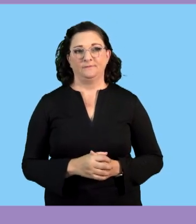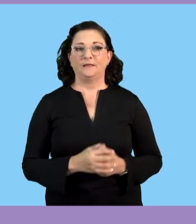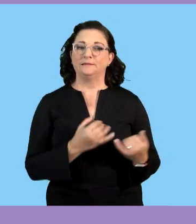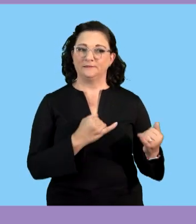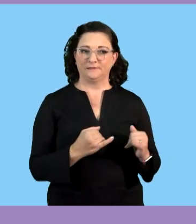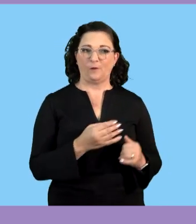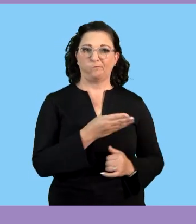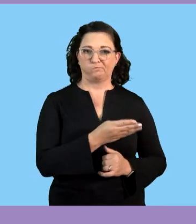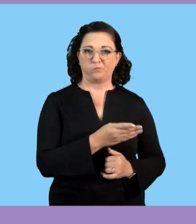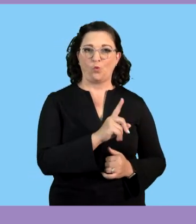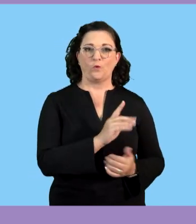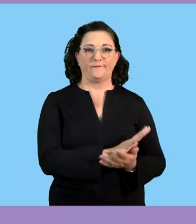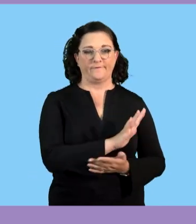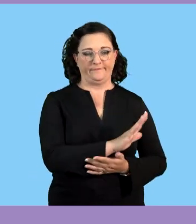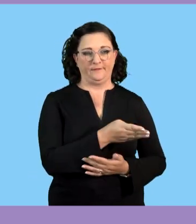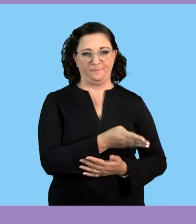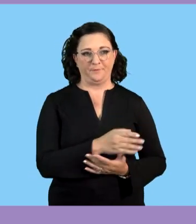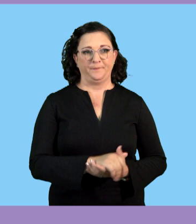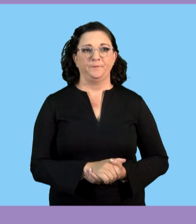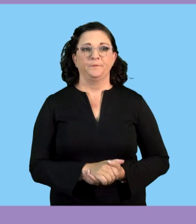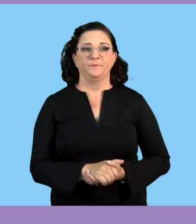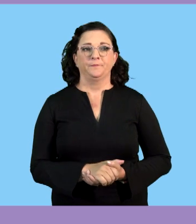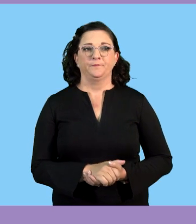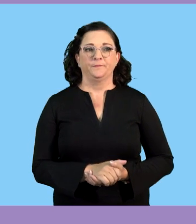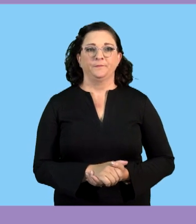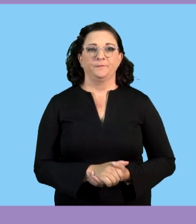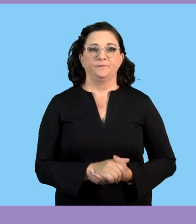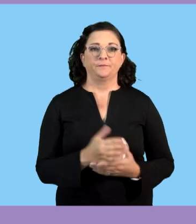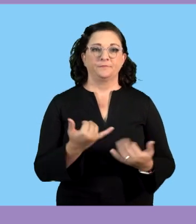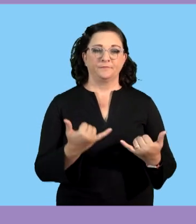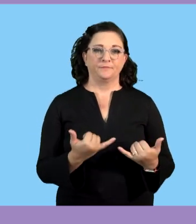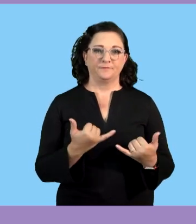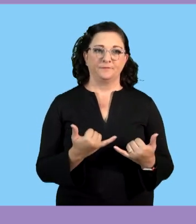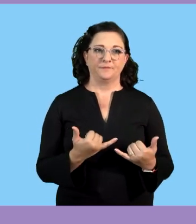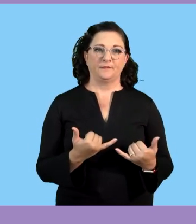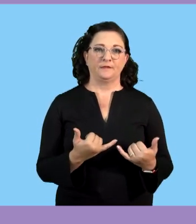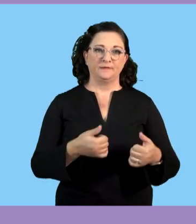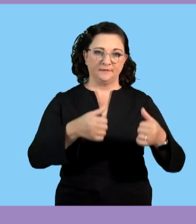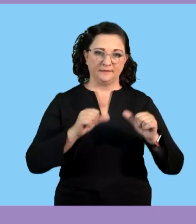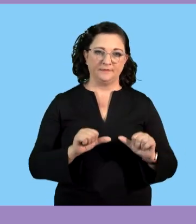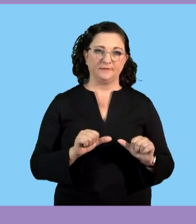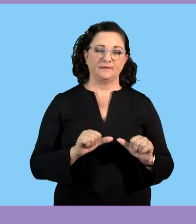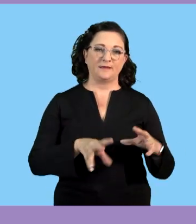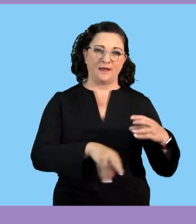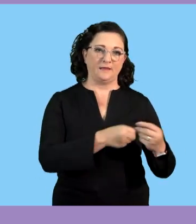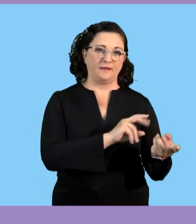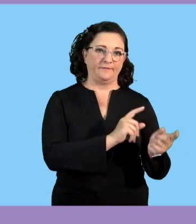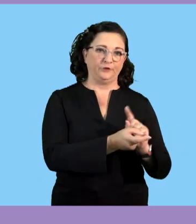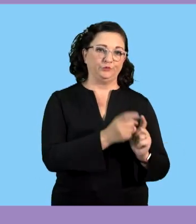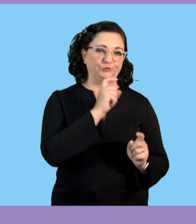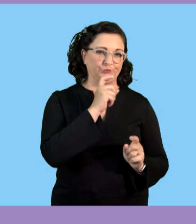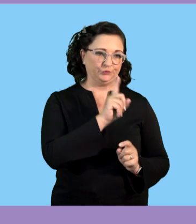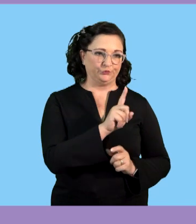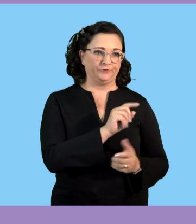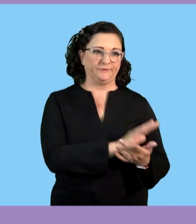still have that 15 there. So next, we are still going to use our our additive inverse